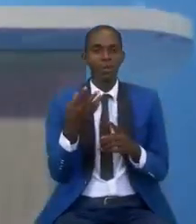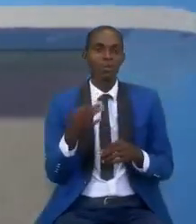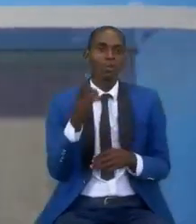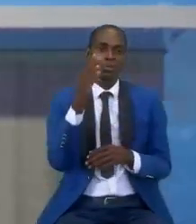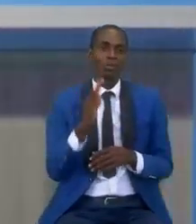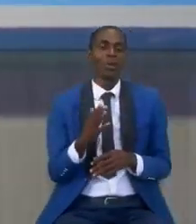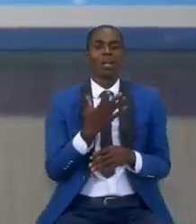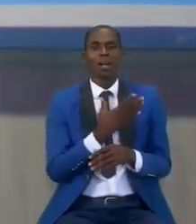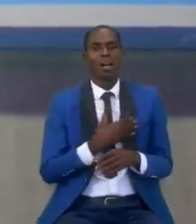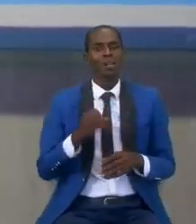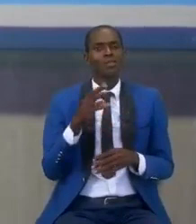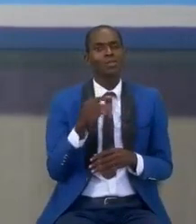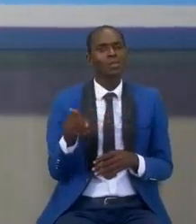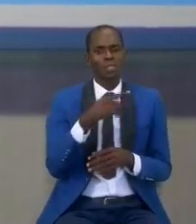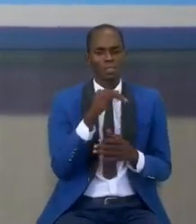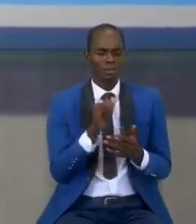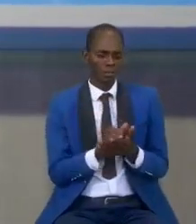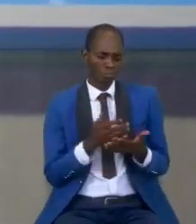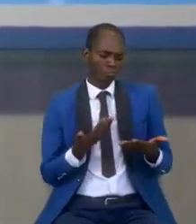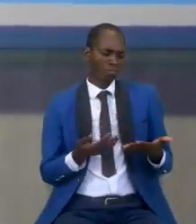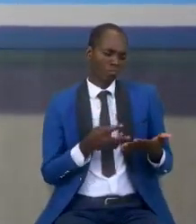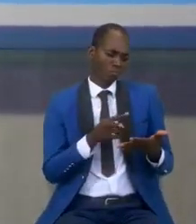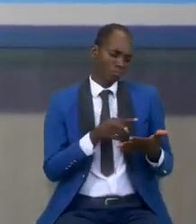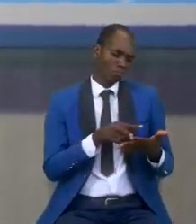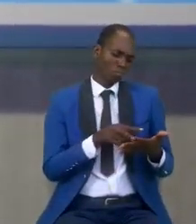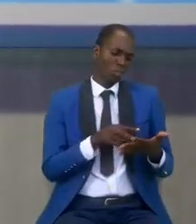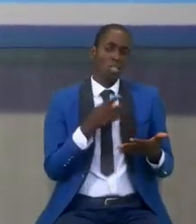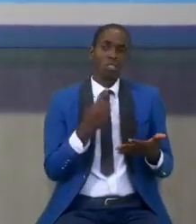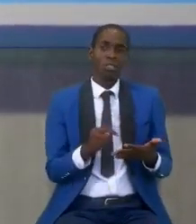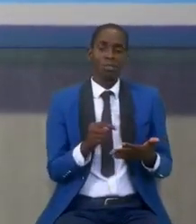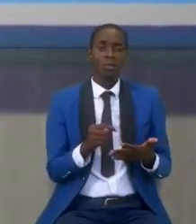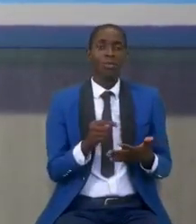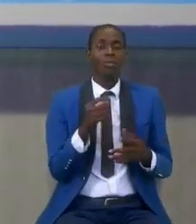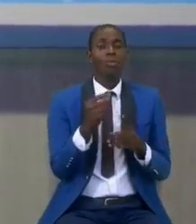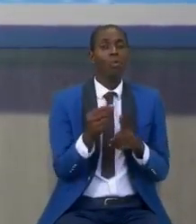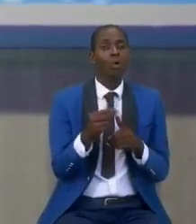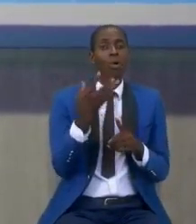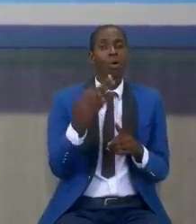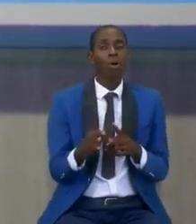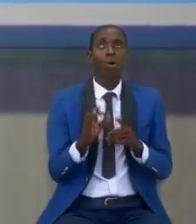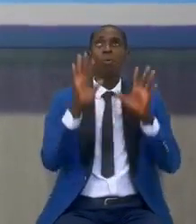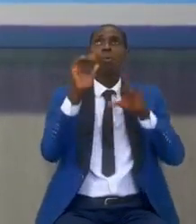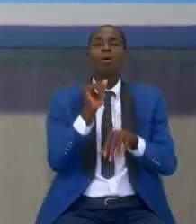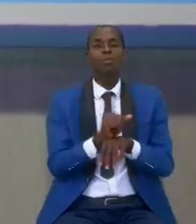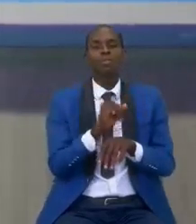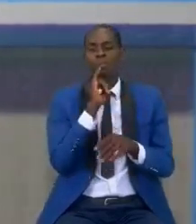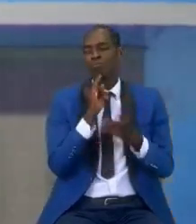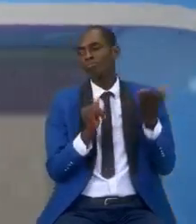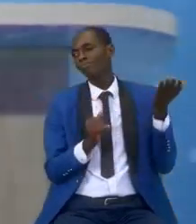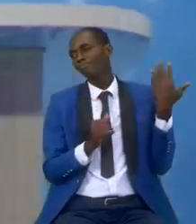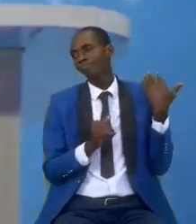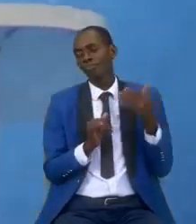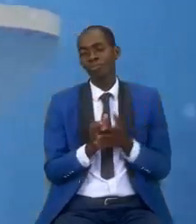has passed away. They say the word of healing has passed away. Where did they read that? Because here